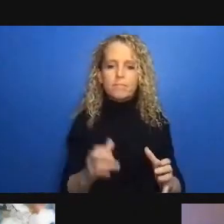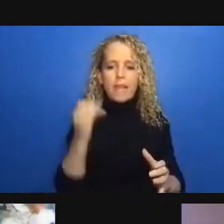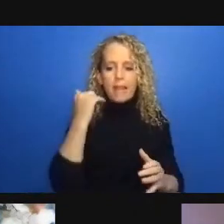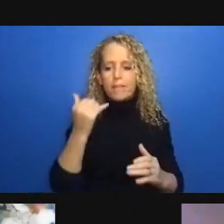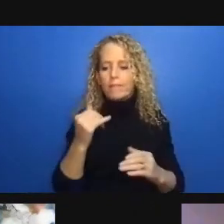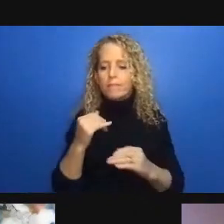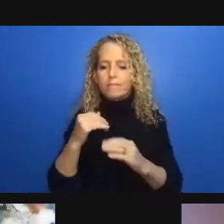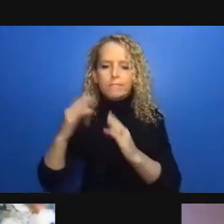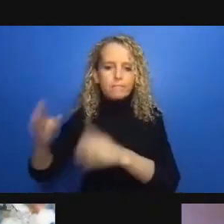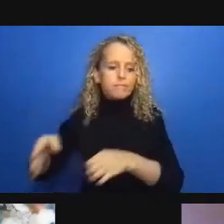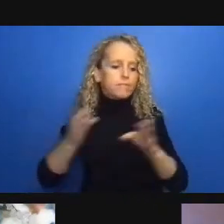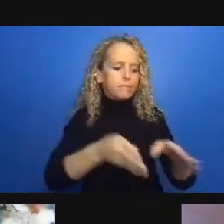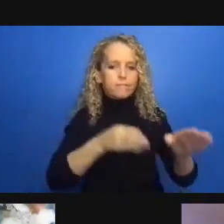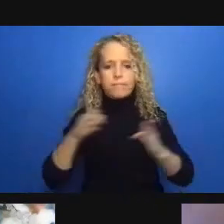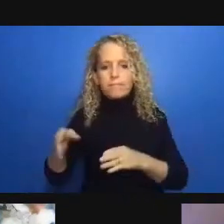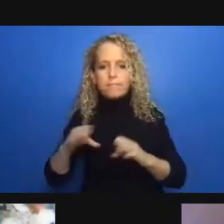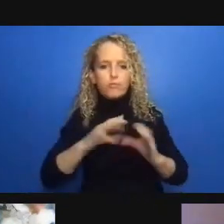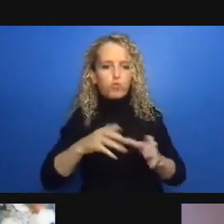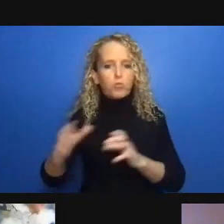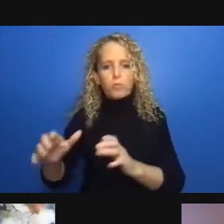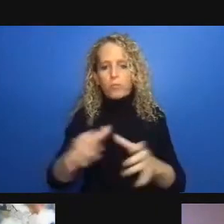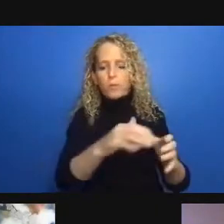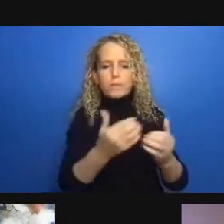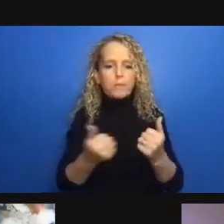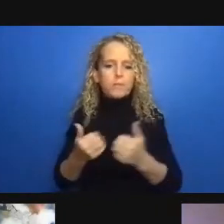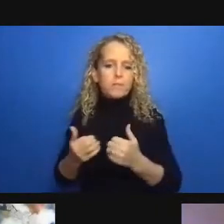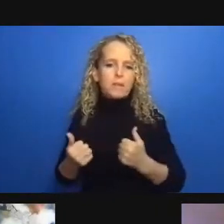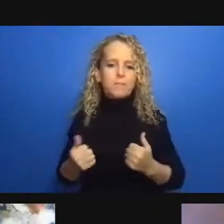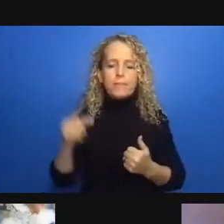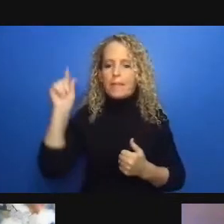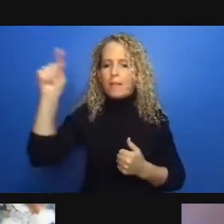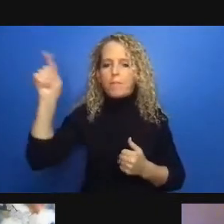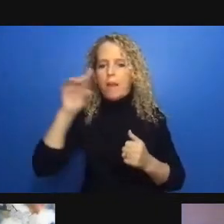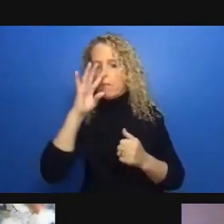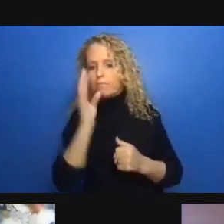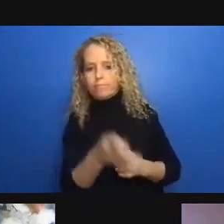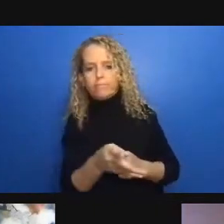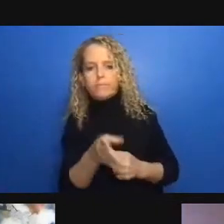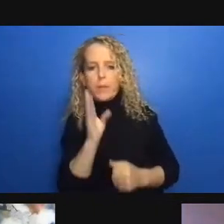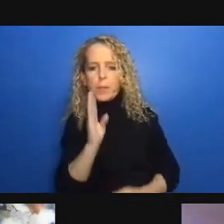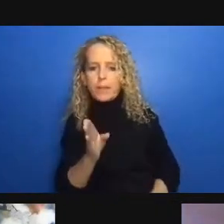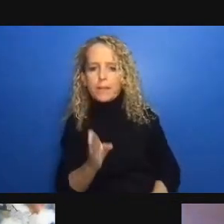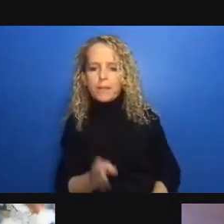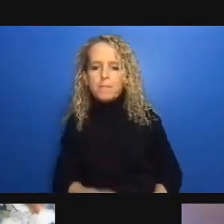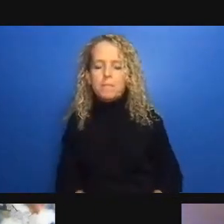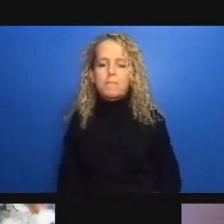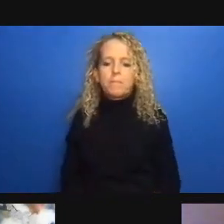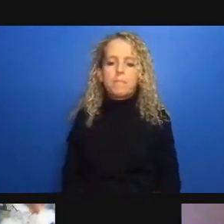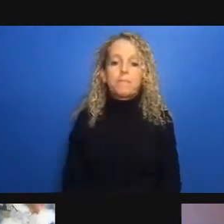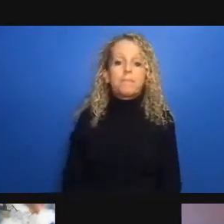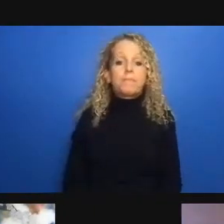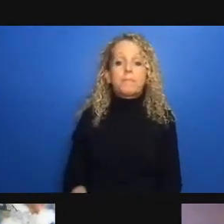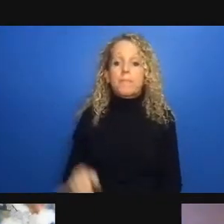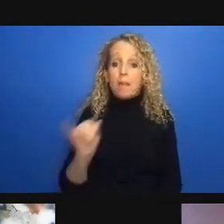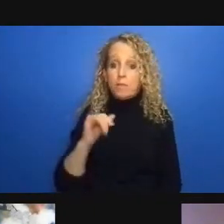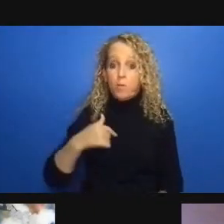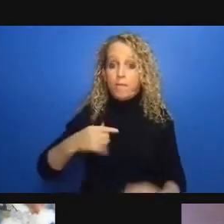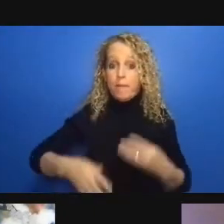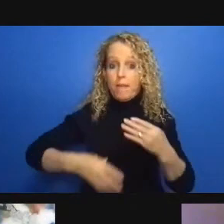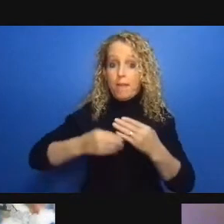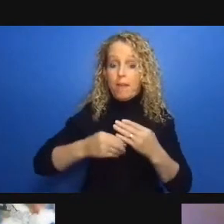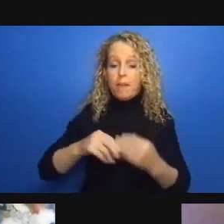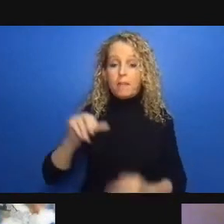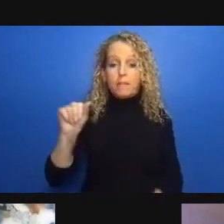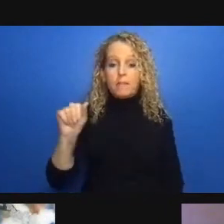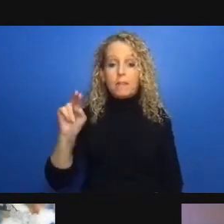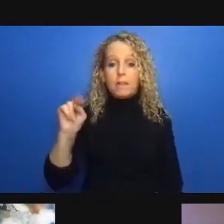we need to discuss some of these things. And to that, if I could, I'd add that here in Nova Scotia, we have Annapolis